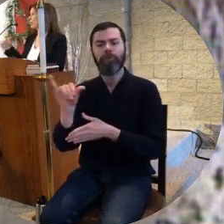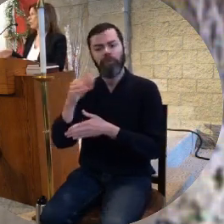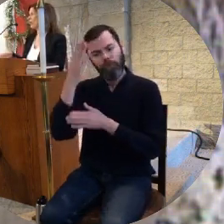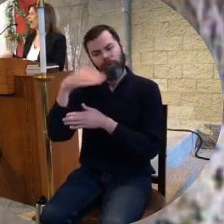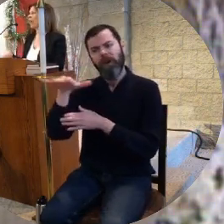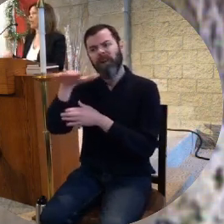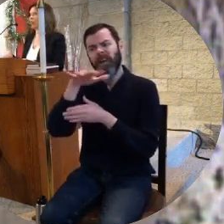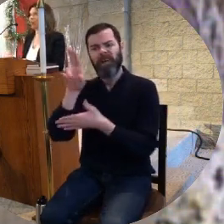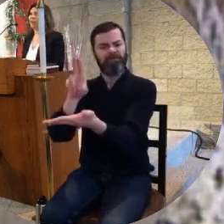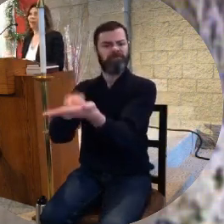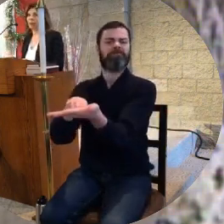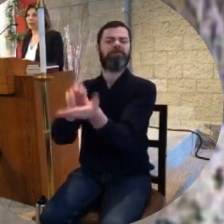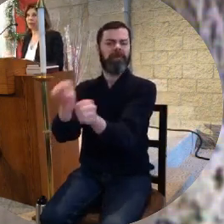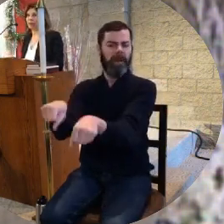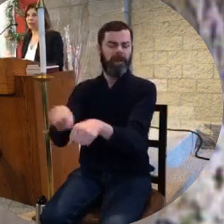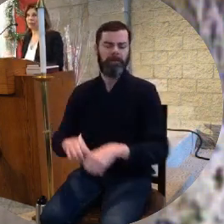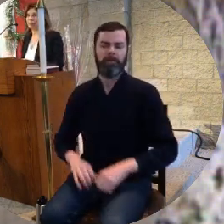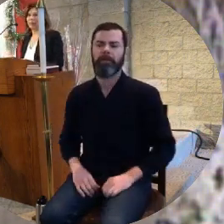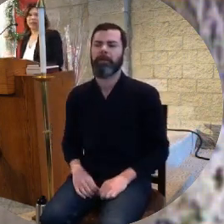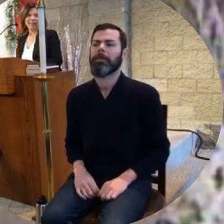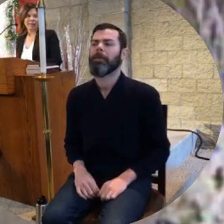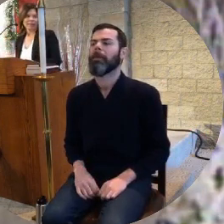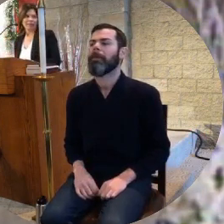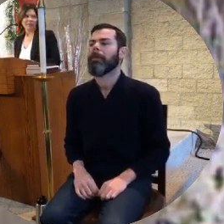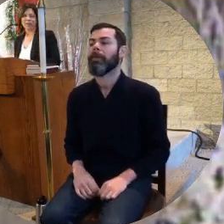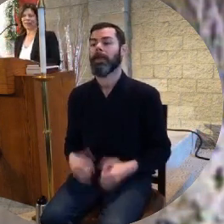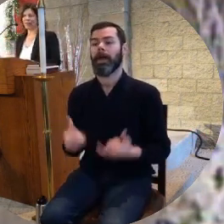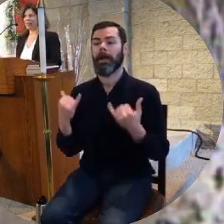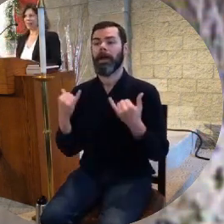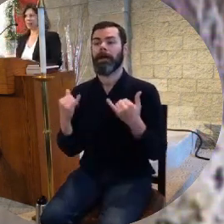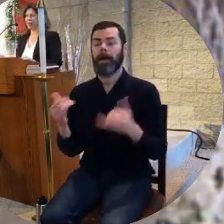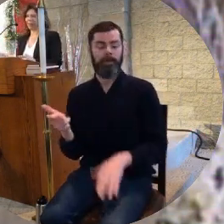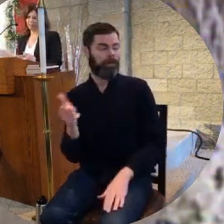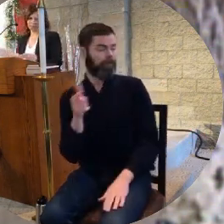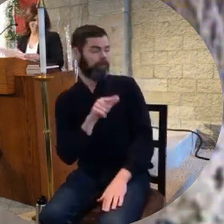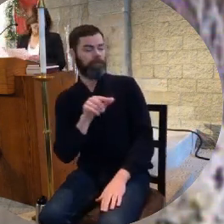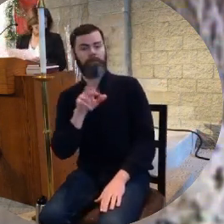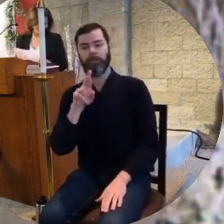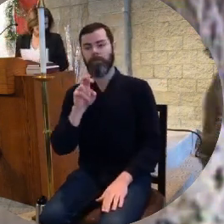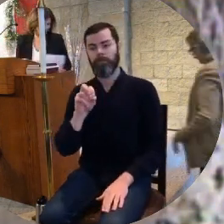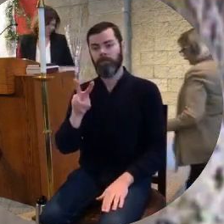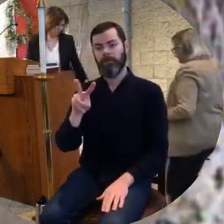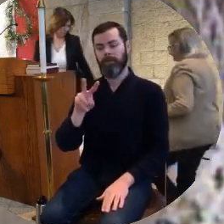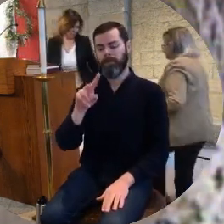you'll learn about a lot more opportunities. And now Reverend Jeanette will lead us in prayer.